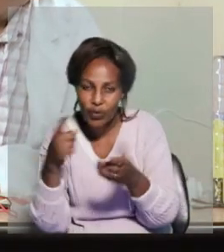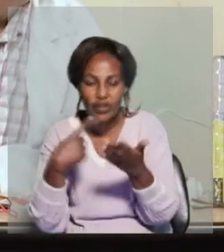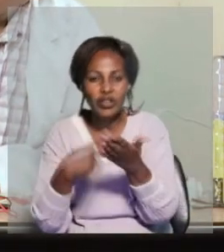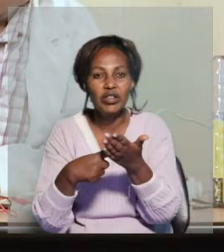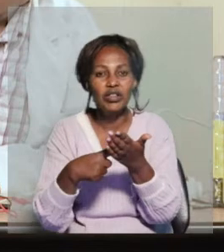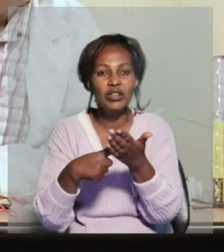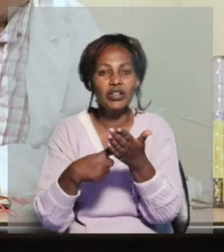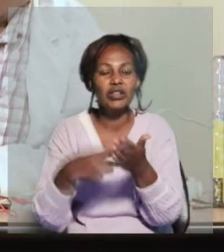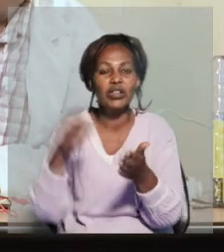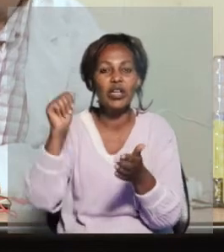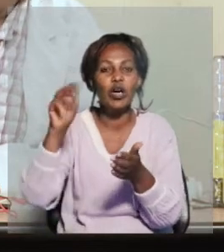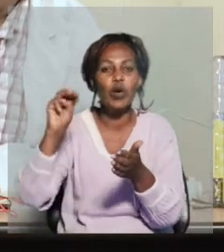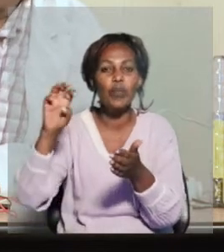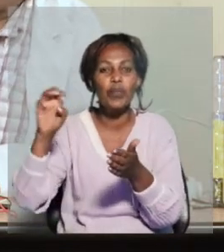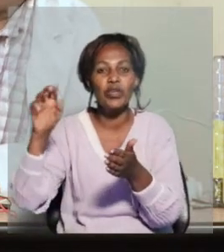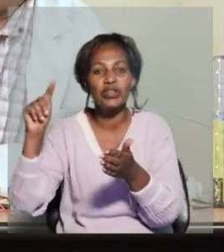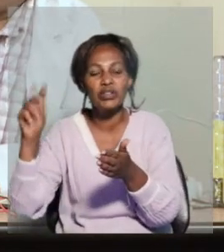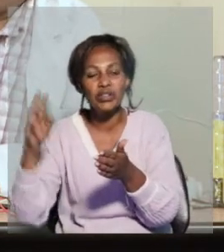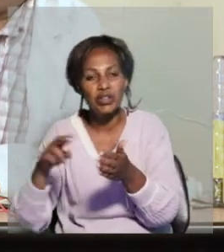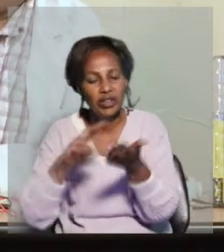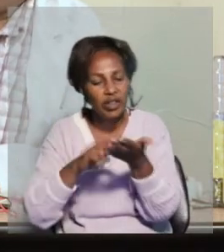this ammeter reads